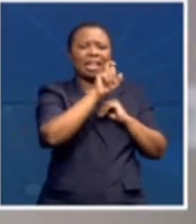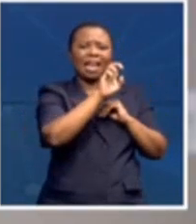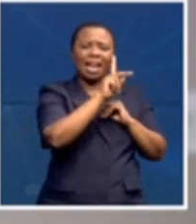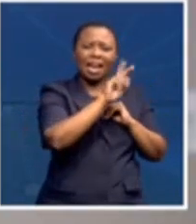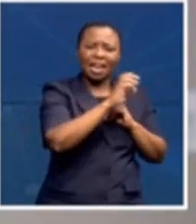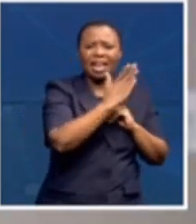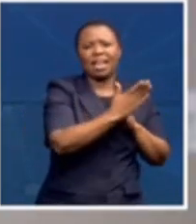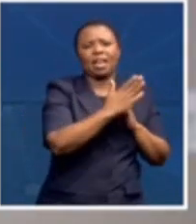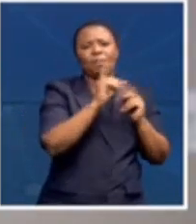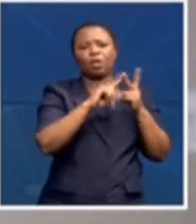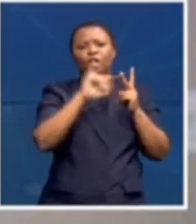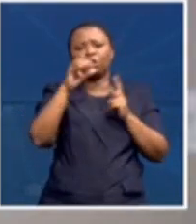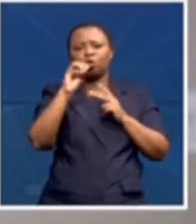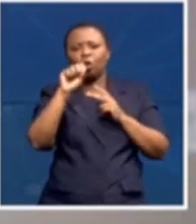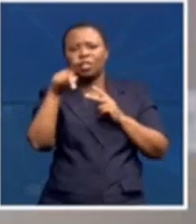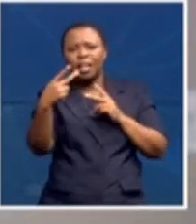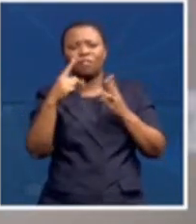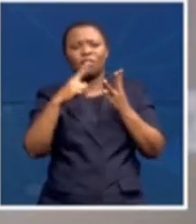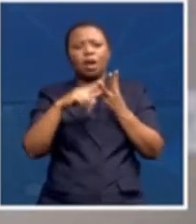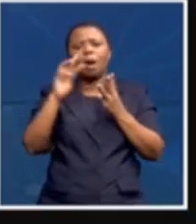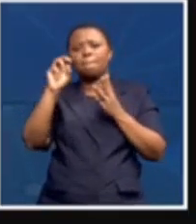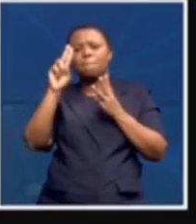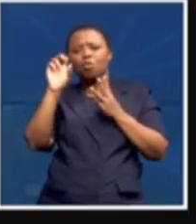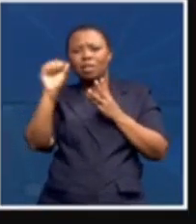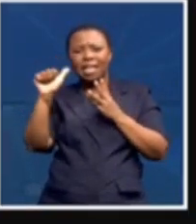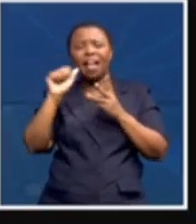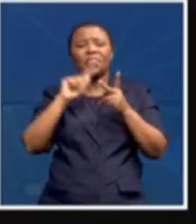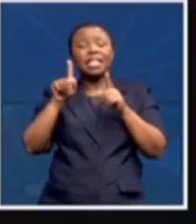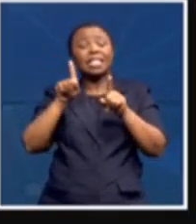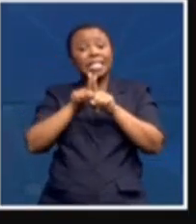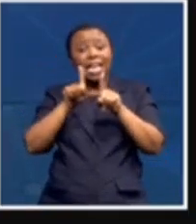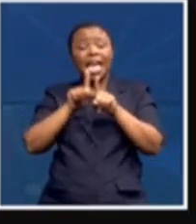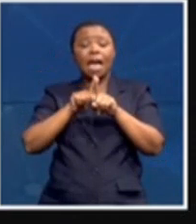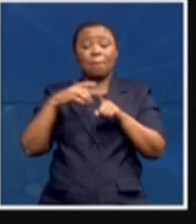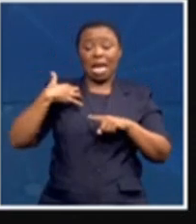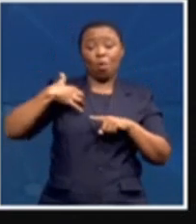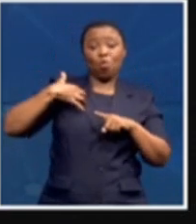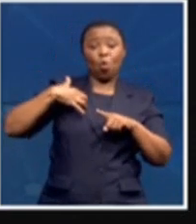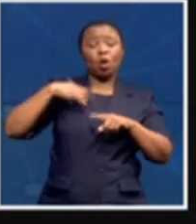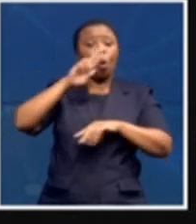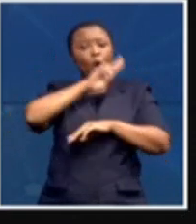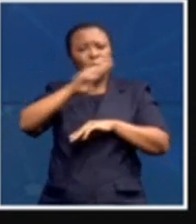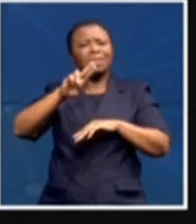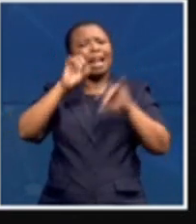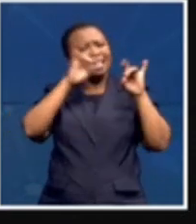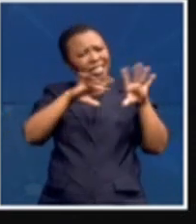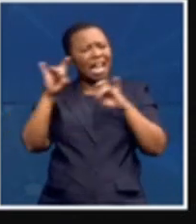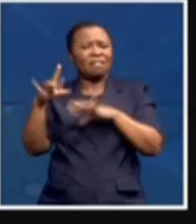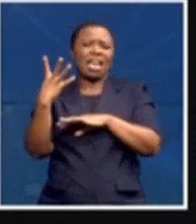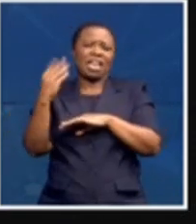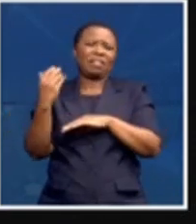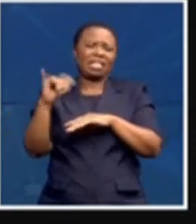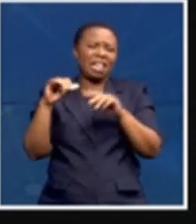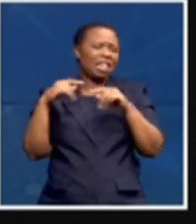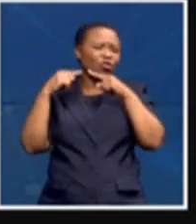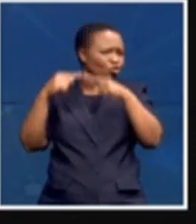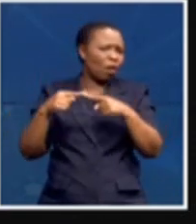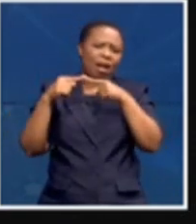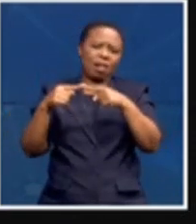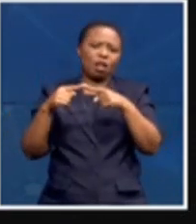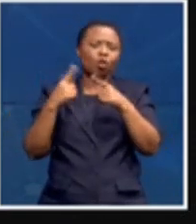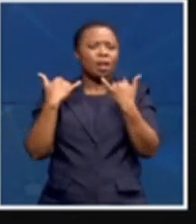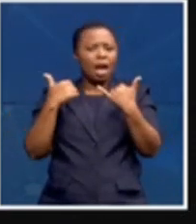in Ekurhuleni are also suffering. The closure of that hospital remains a challenge, and it